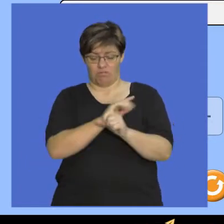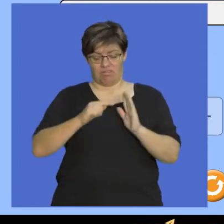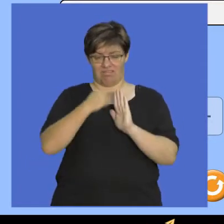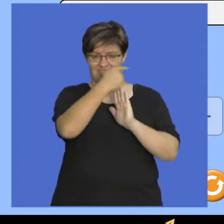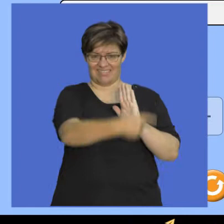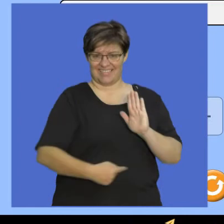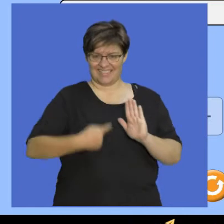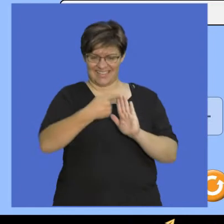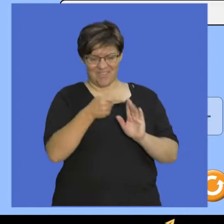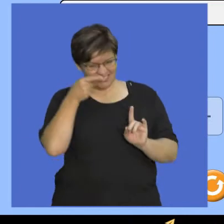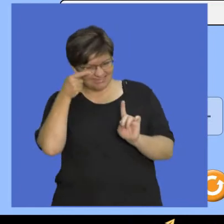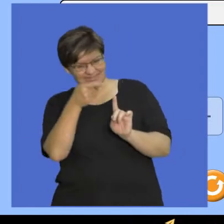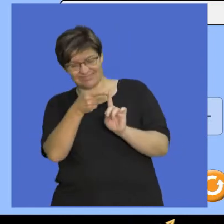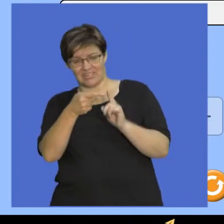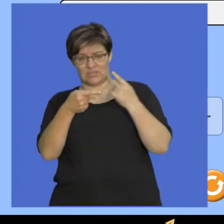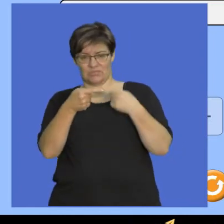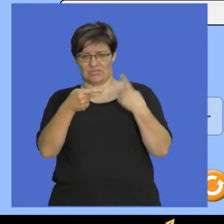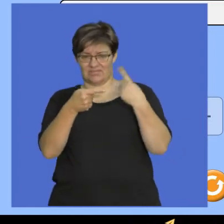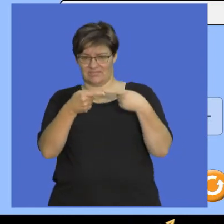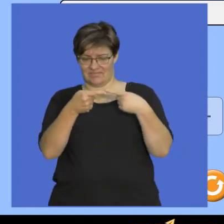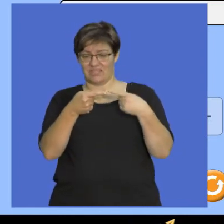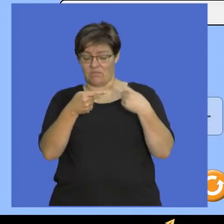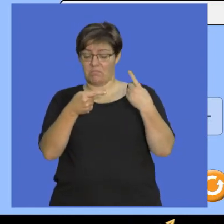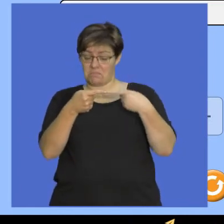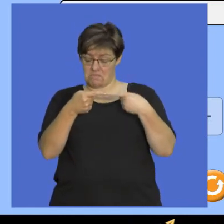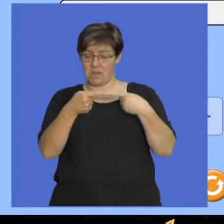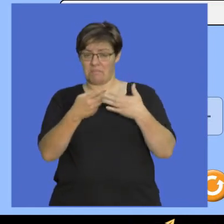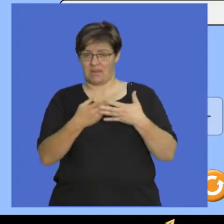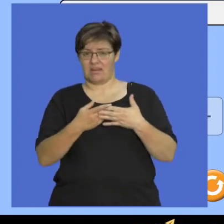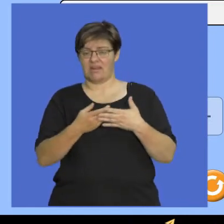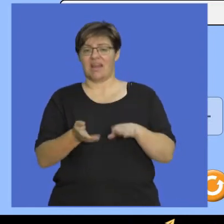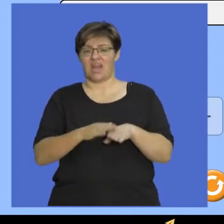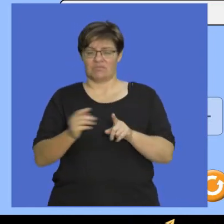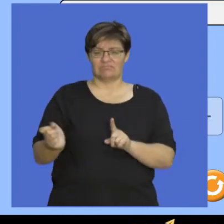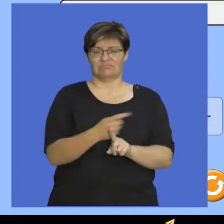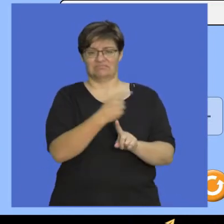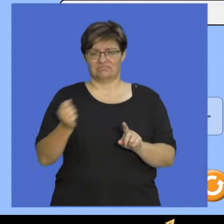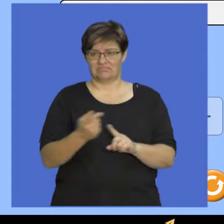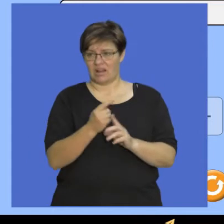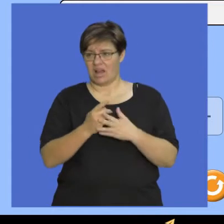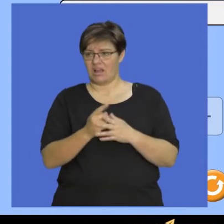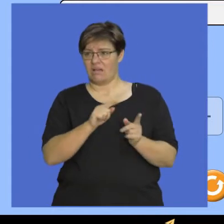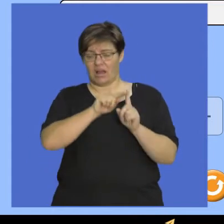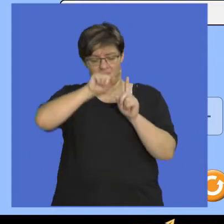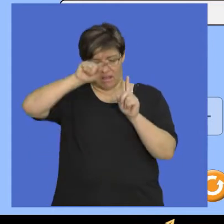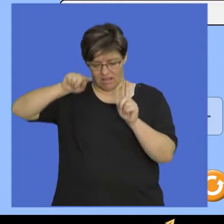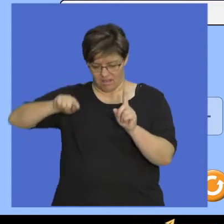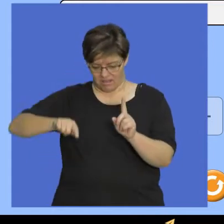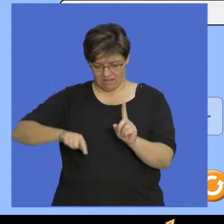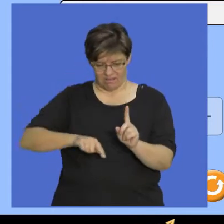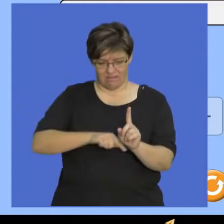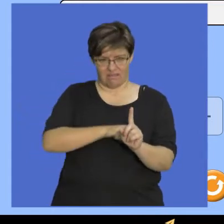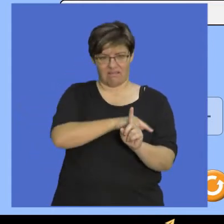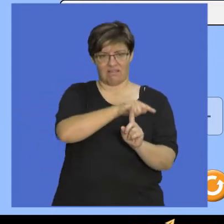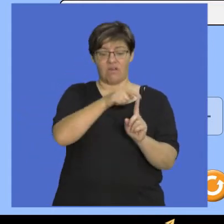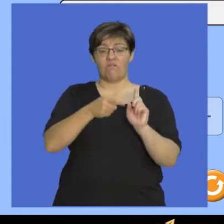that's the primary function of the switch. So if we close that, we can see the conventional flow of current which occurs